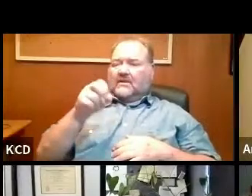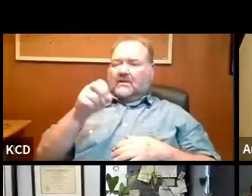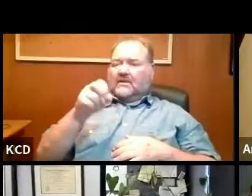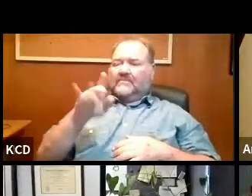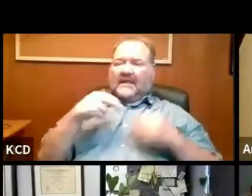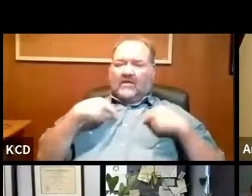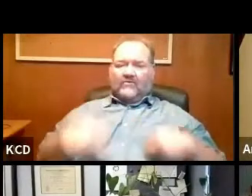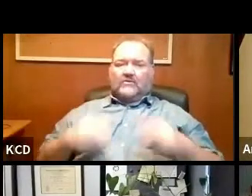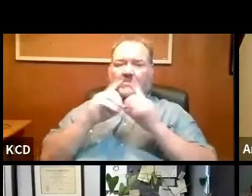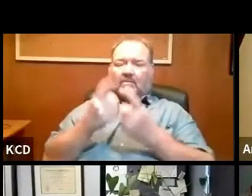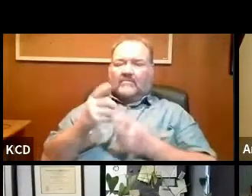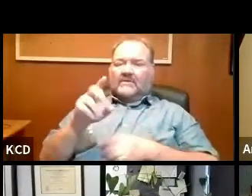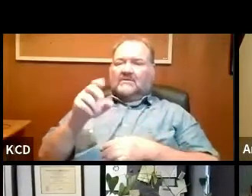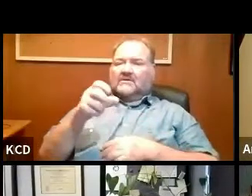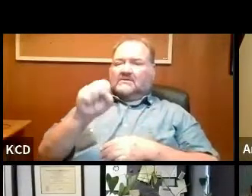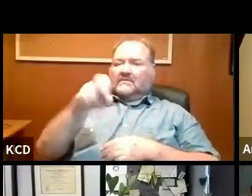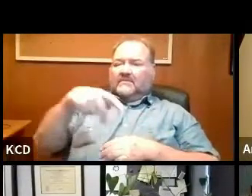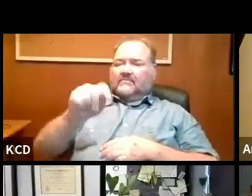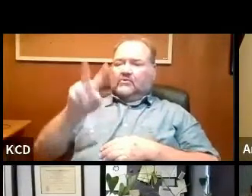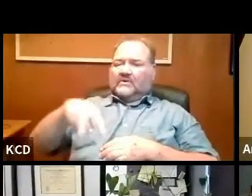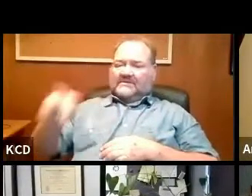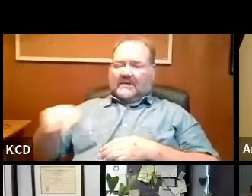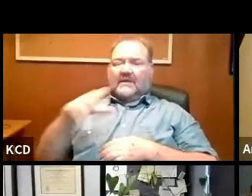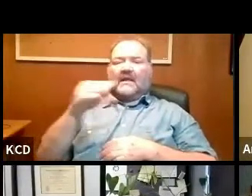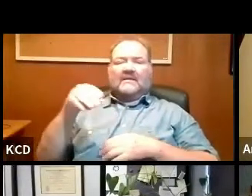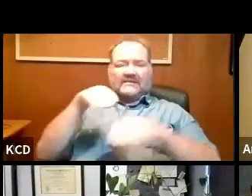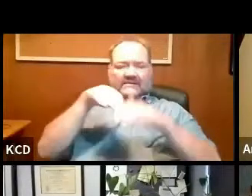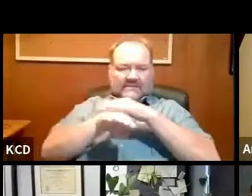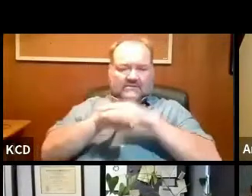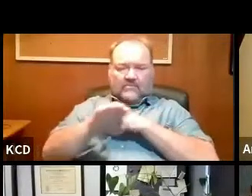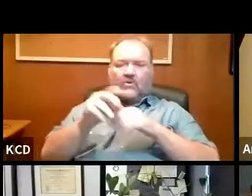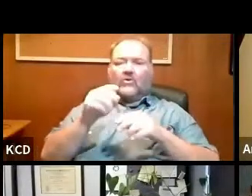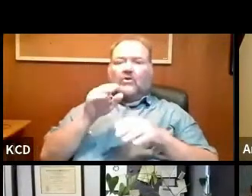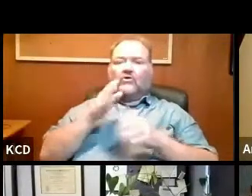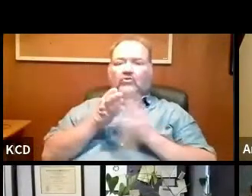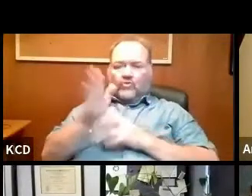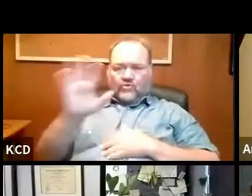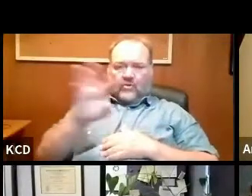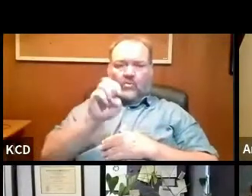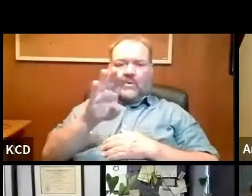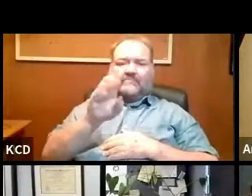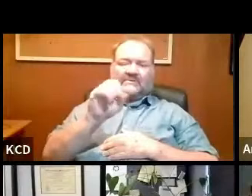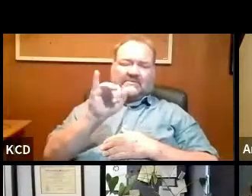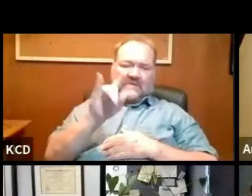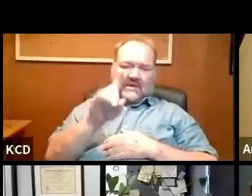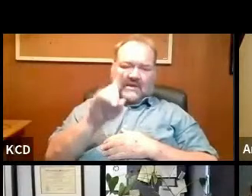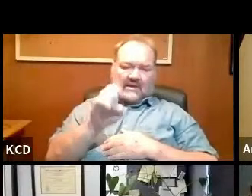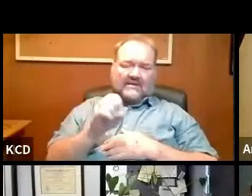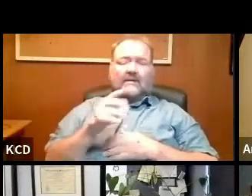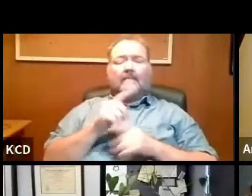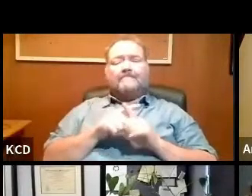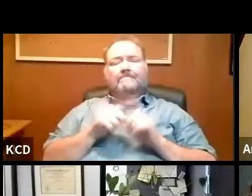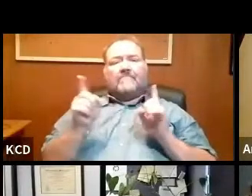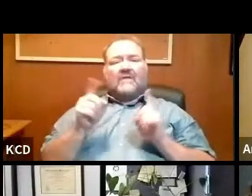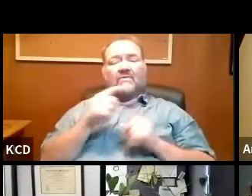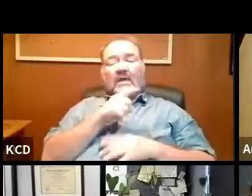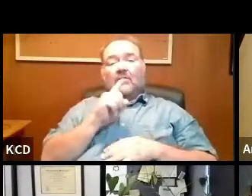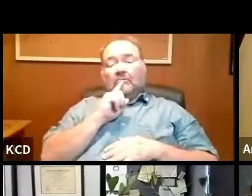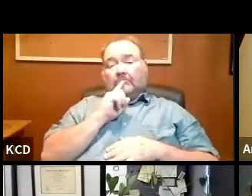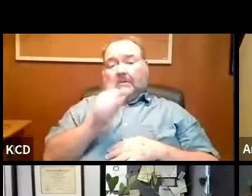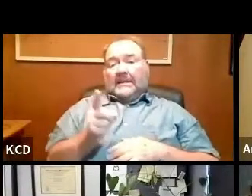September 22nd, and it's accessible through their public health website. But they